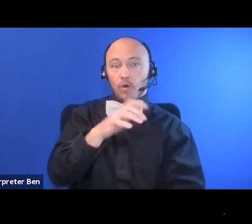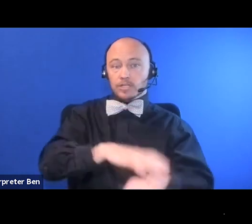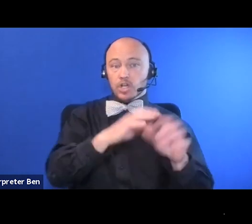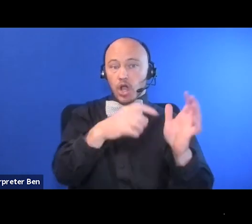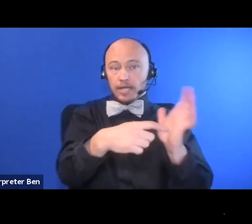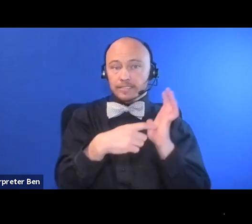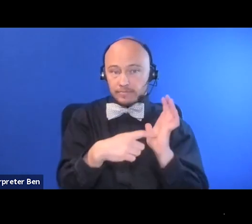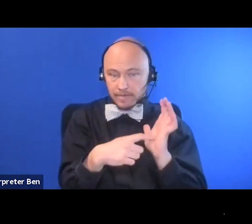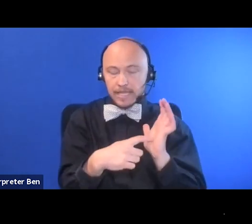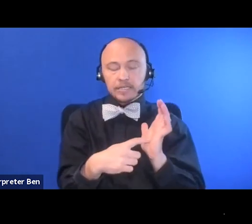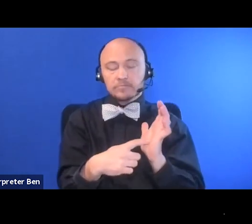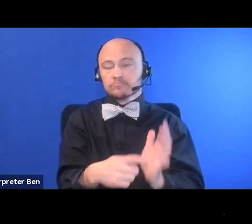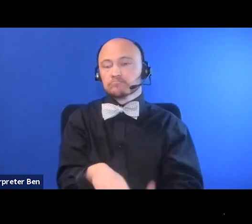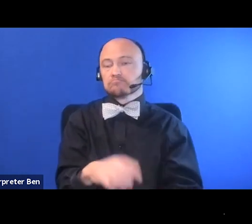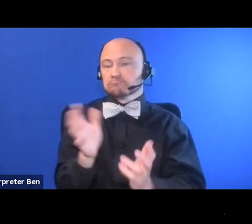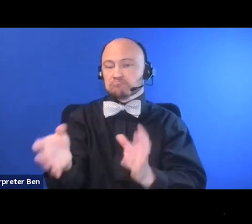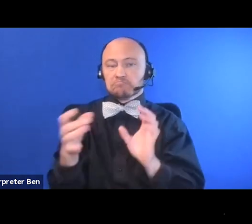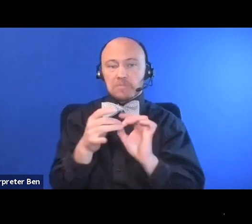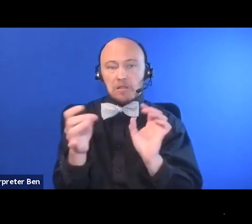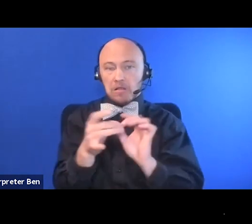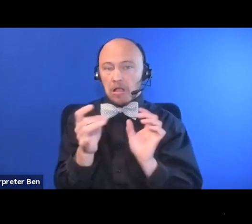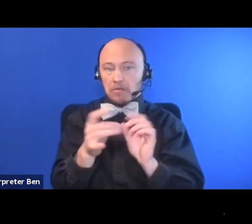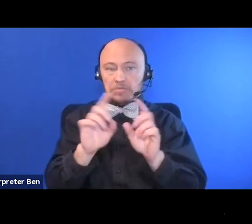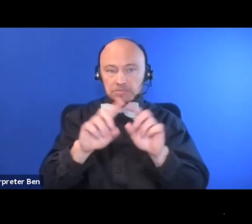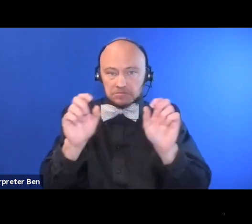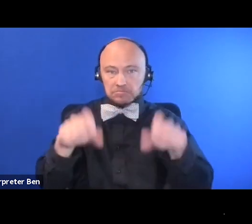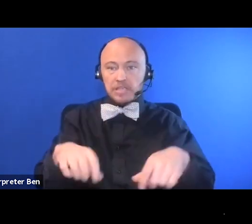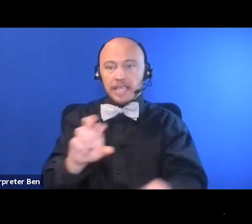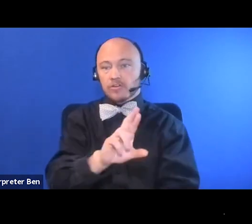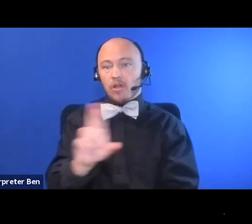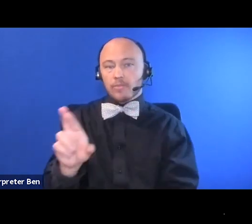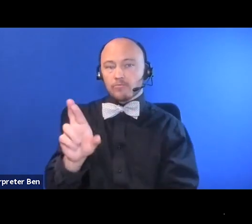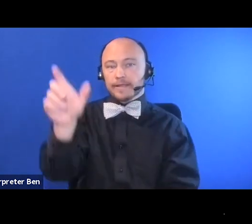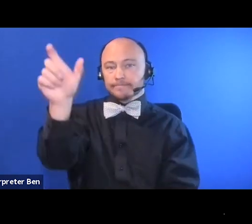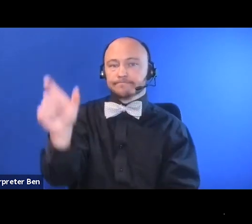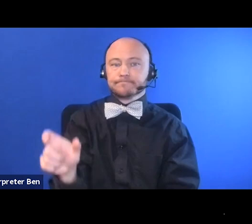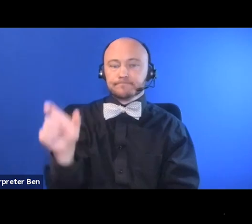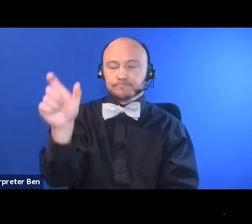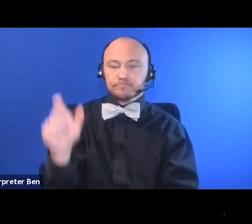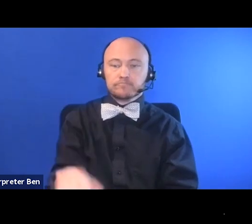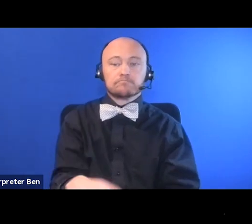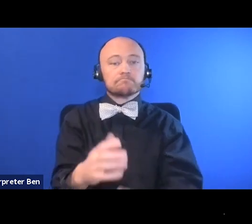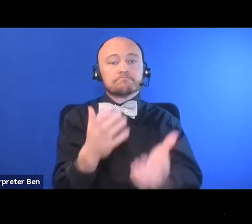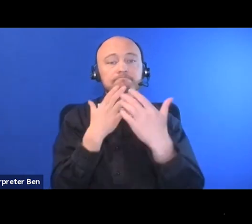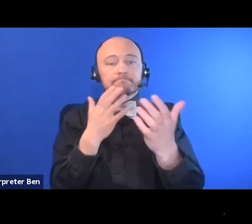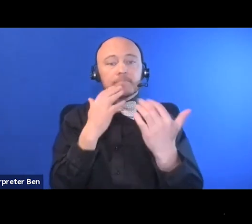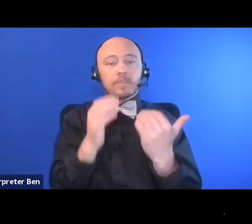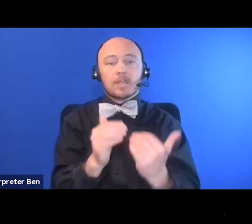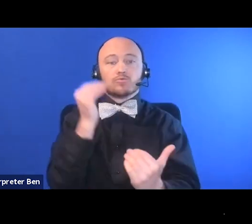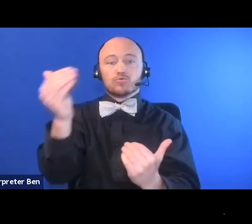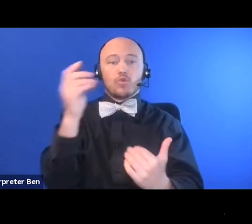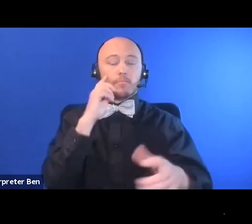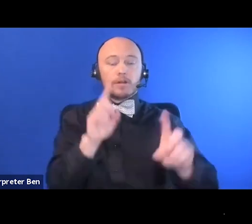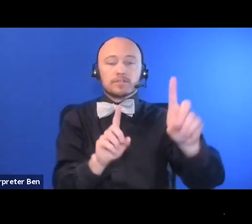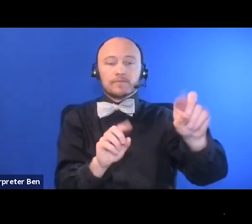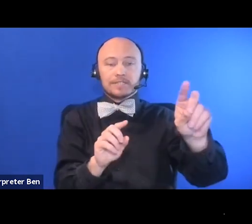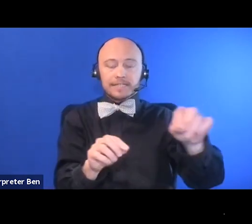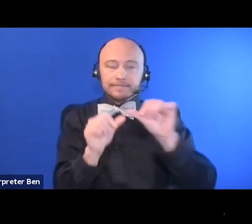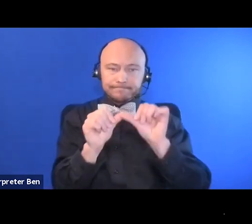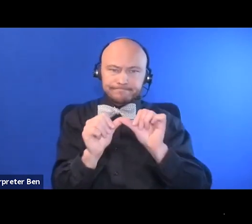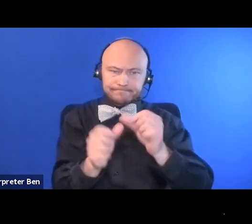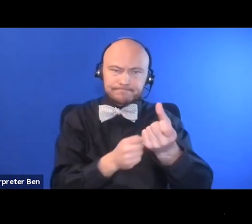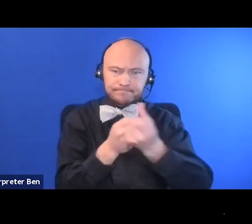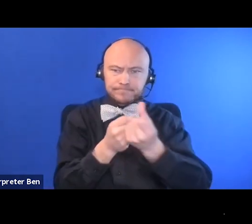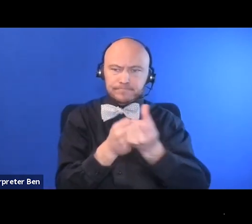feel free to continue to leave comments in the chat box to the right of the video. We thank you so much for attending and for your continued support